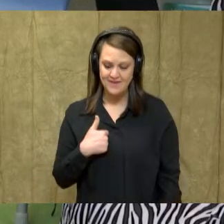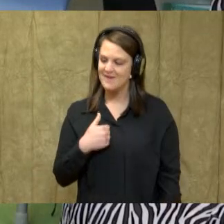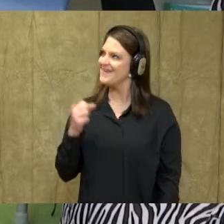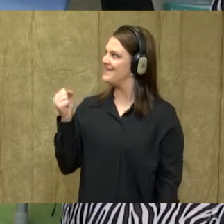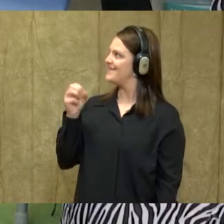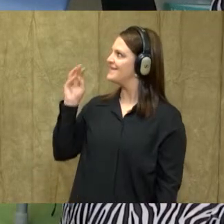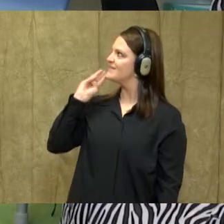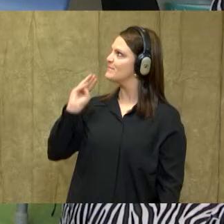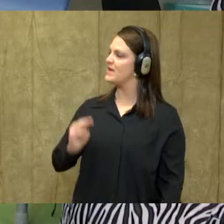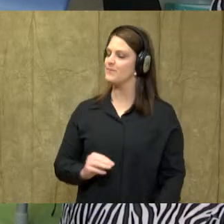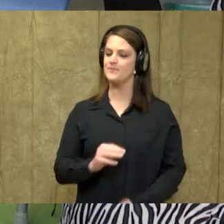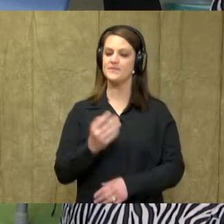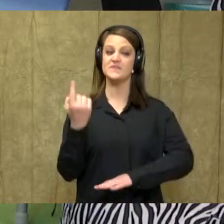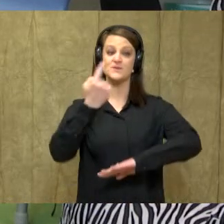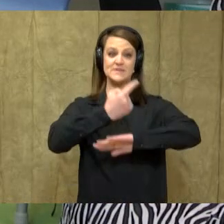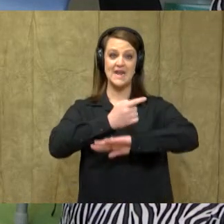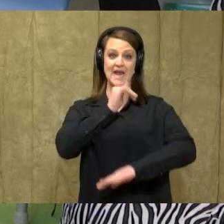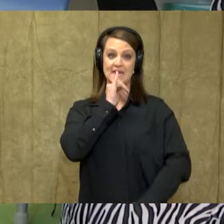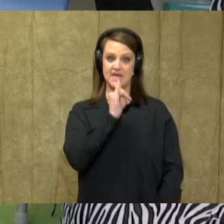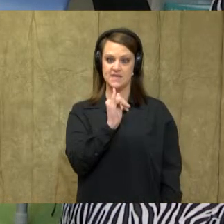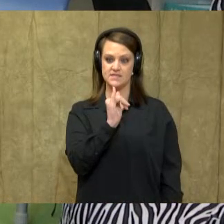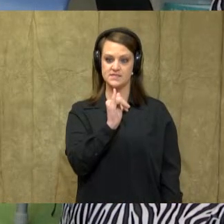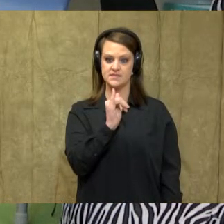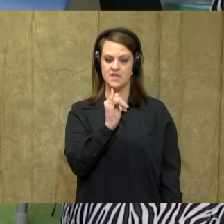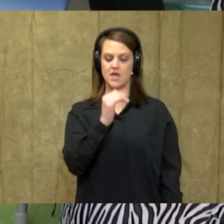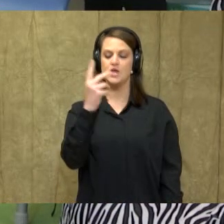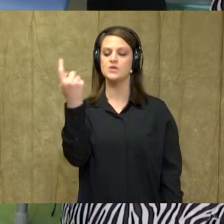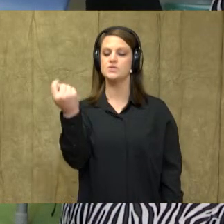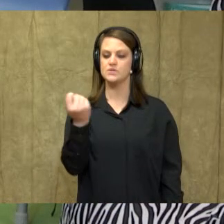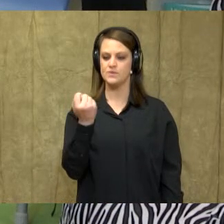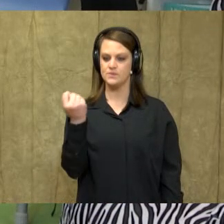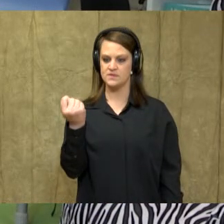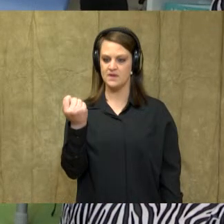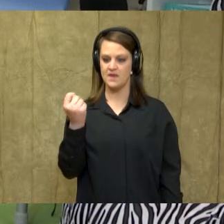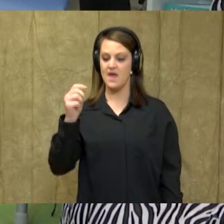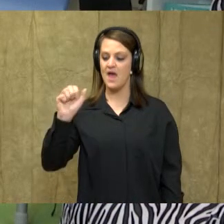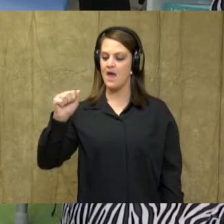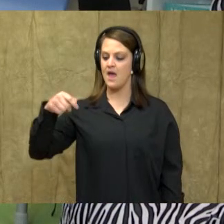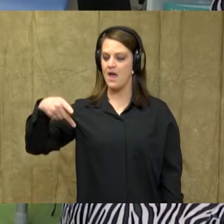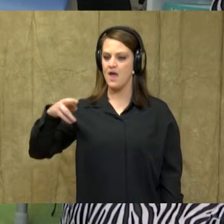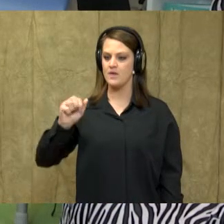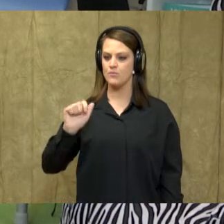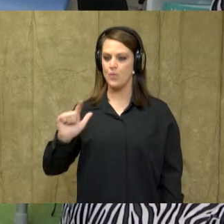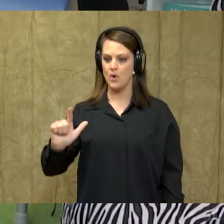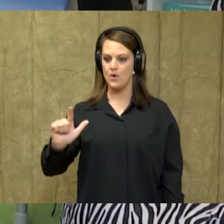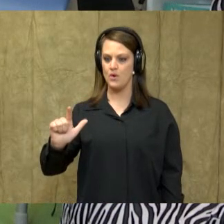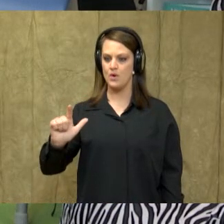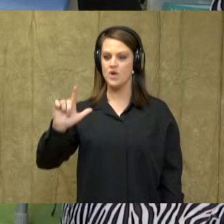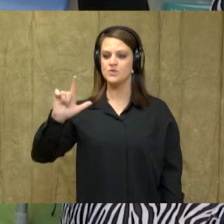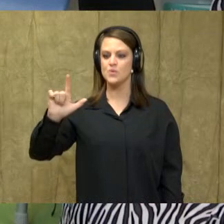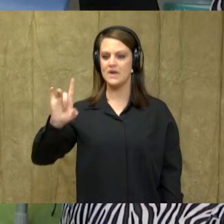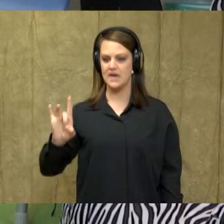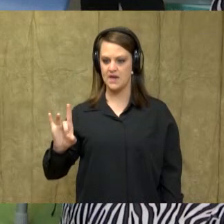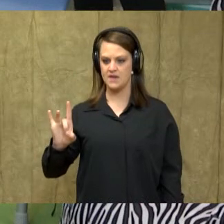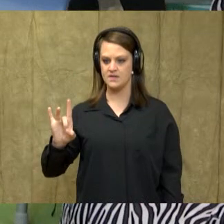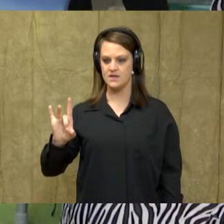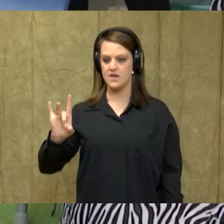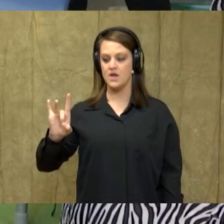ma'am. Today is Tuesday, April 28th,